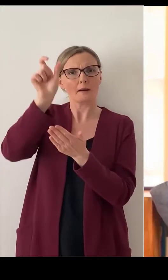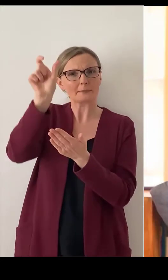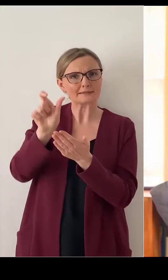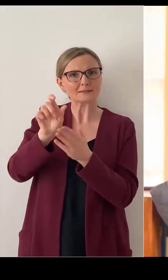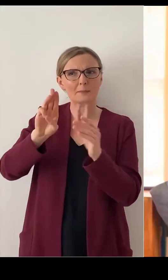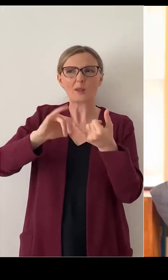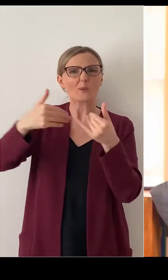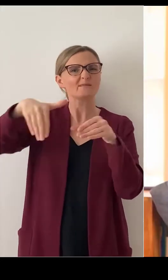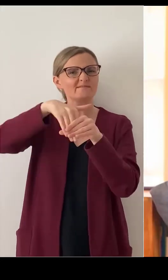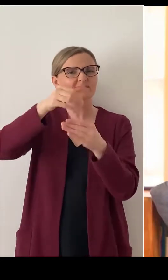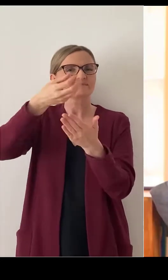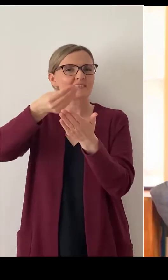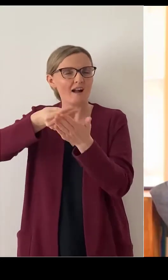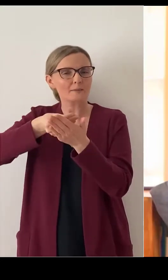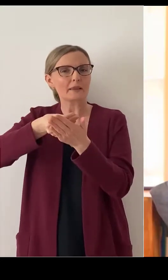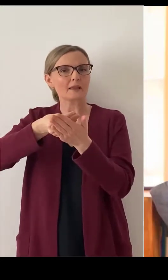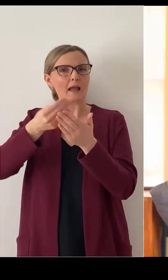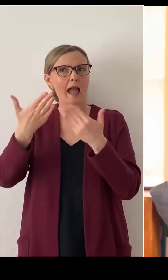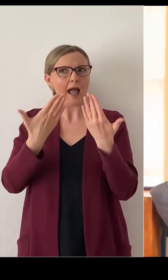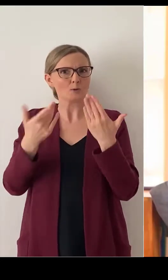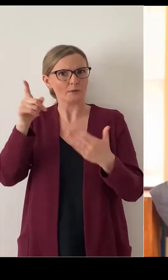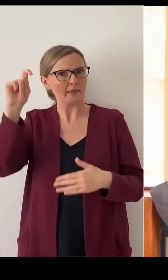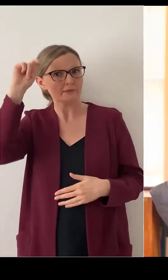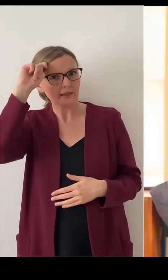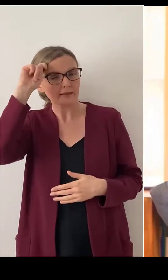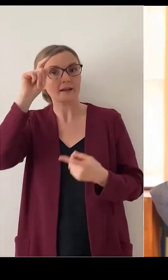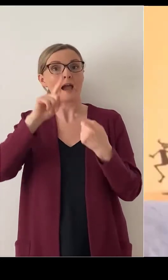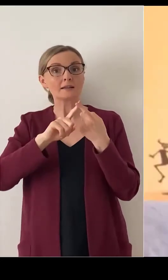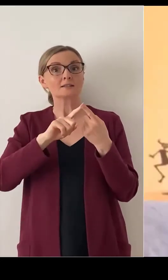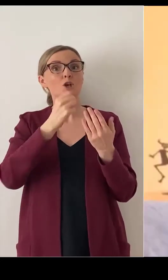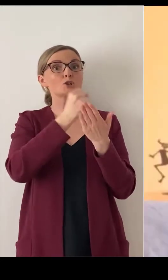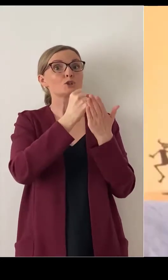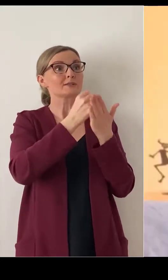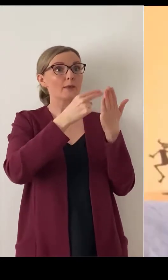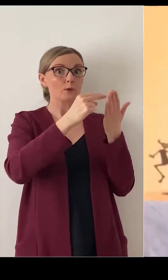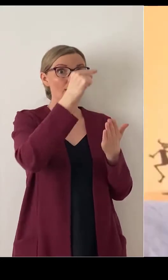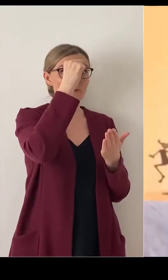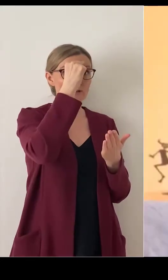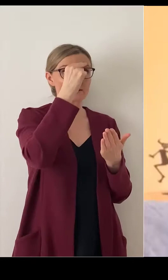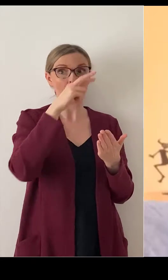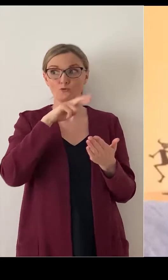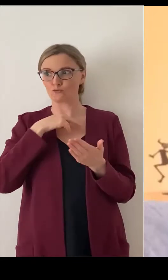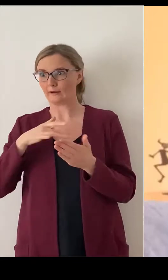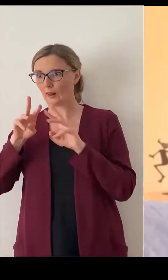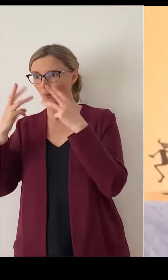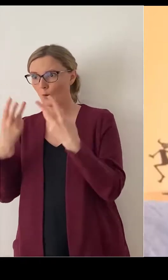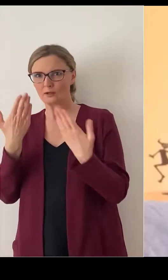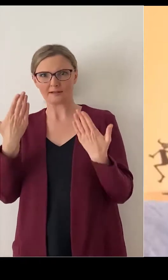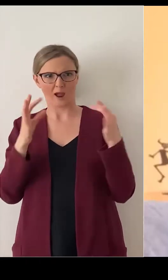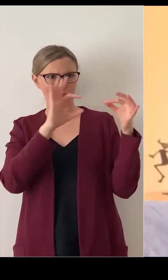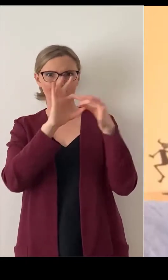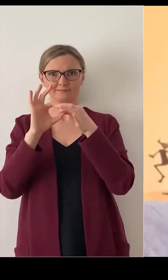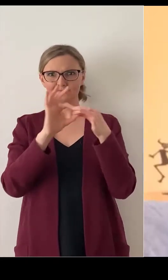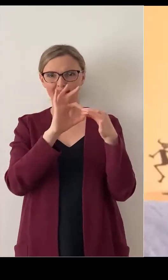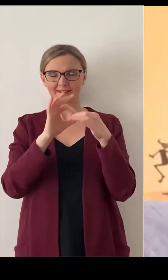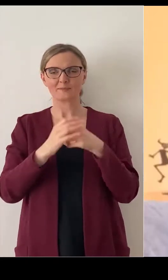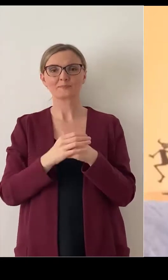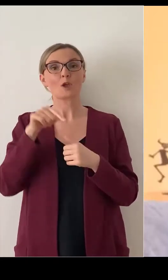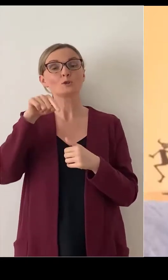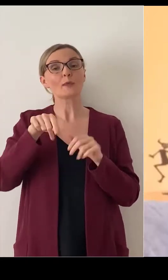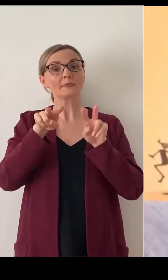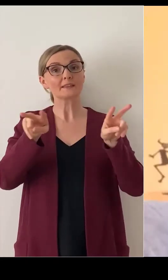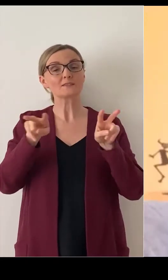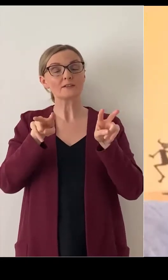what you'll study in the university relates to the real world. For this video, I picked the topic of minimum